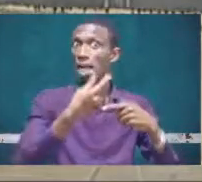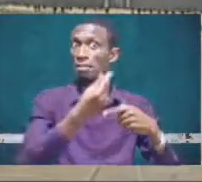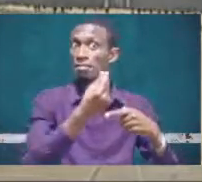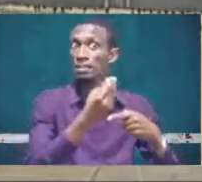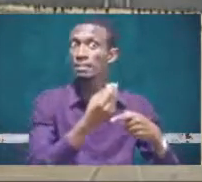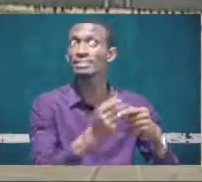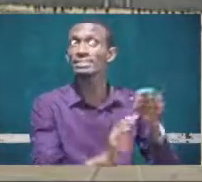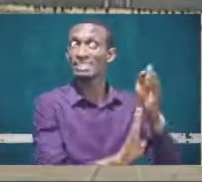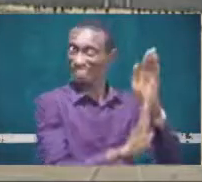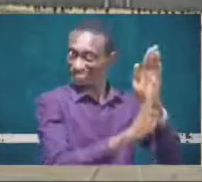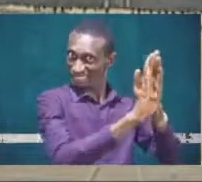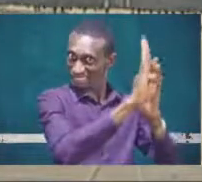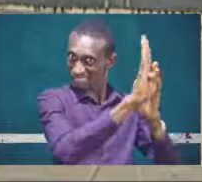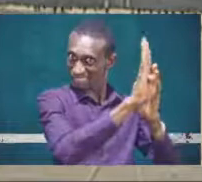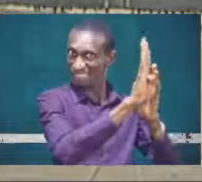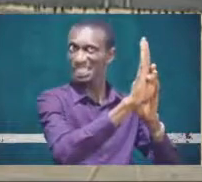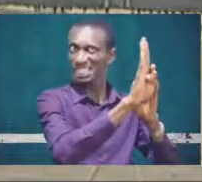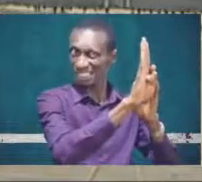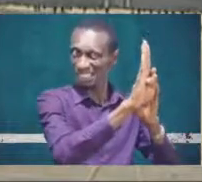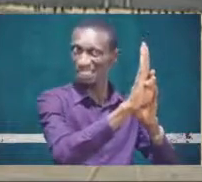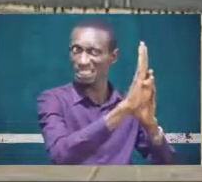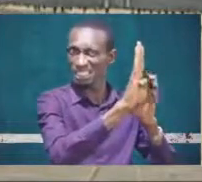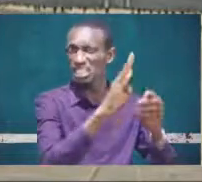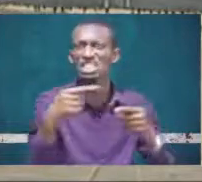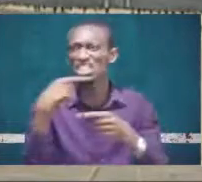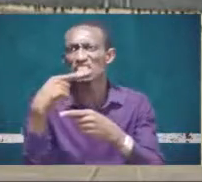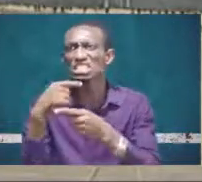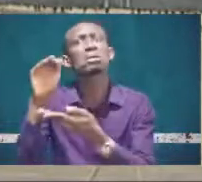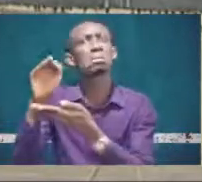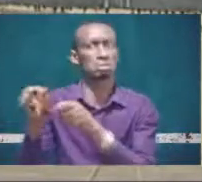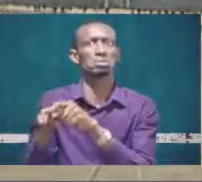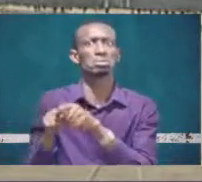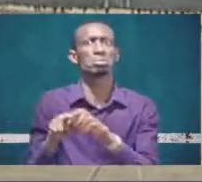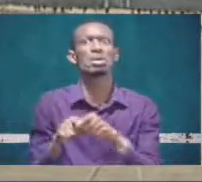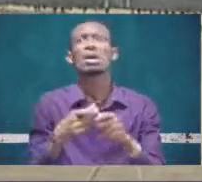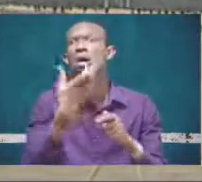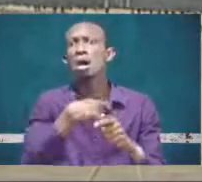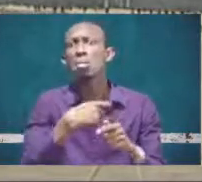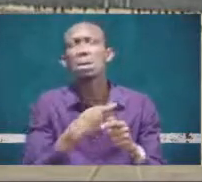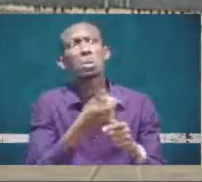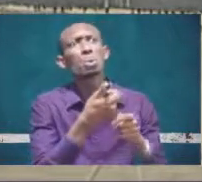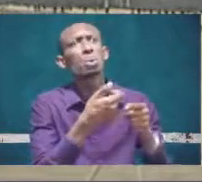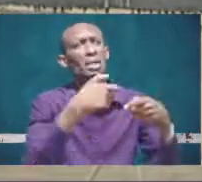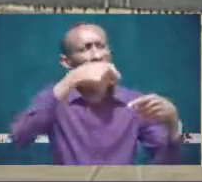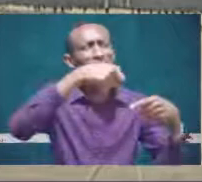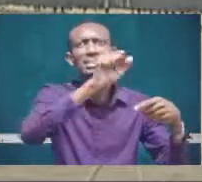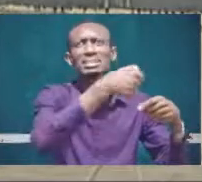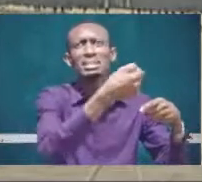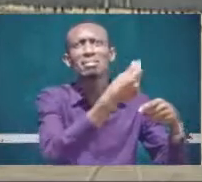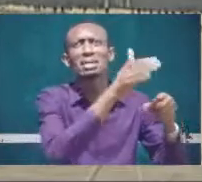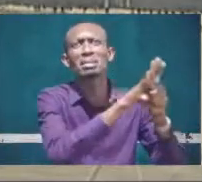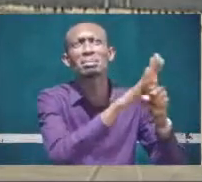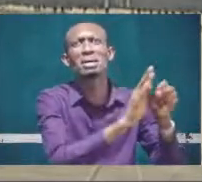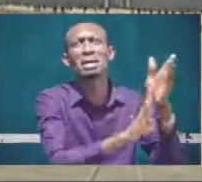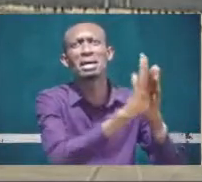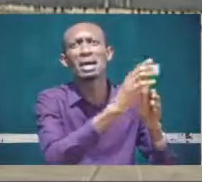Because if people can't afford toothpaste, then it means they will not demand or they will not buy, or